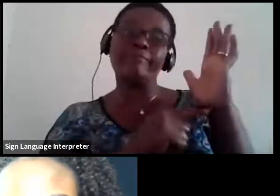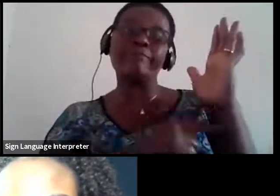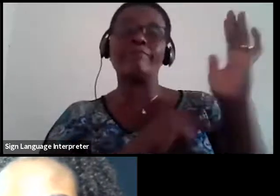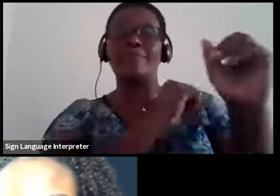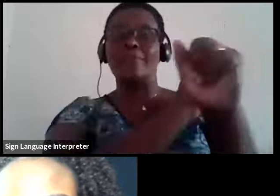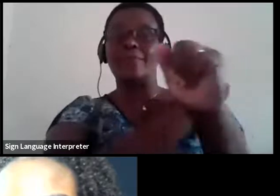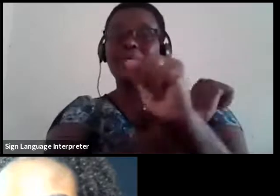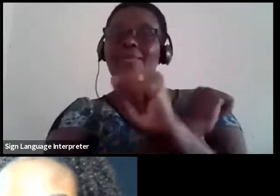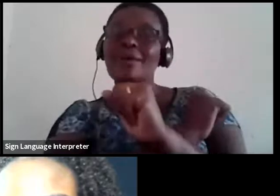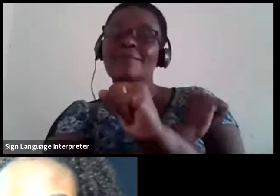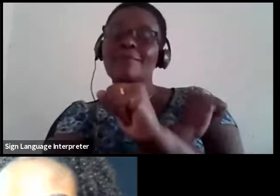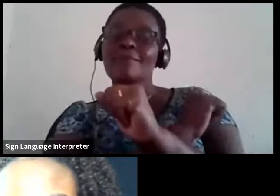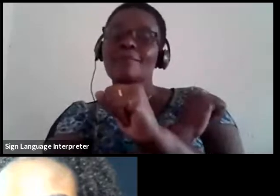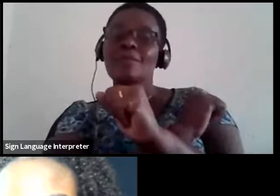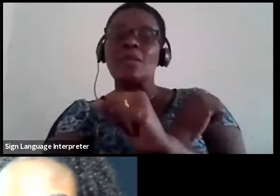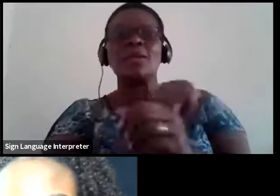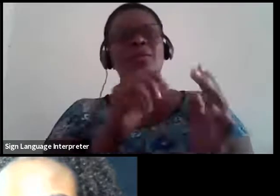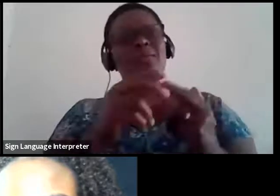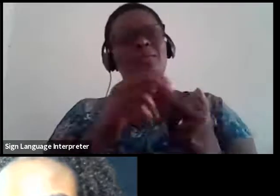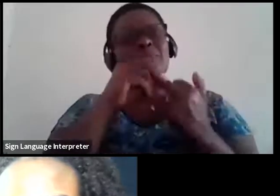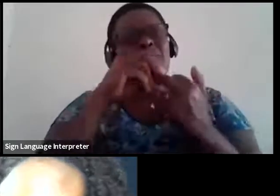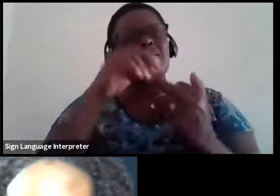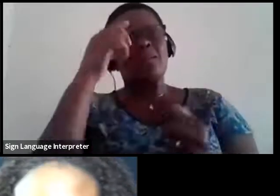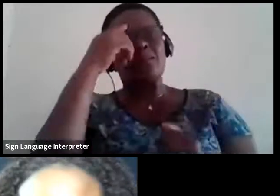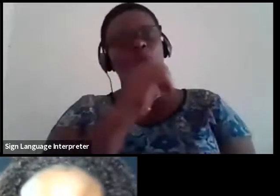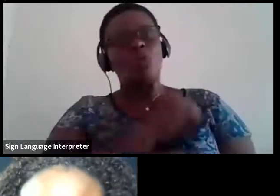for women, and human rights defenders